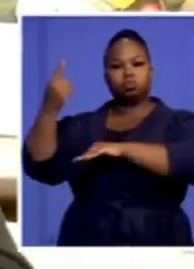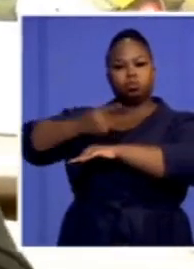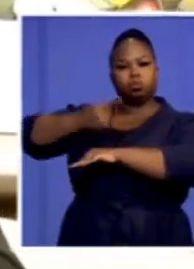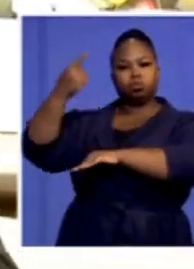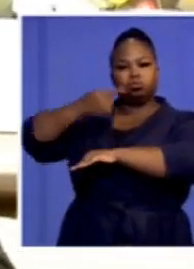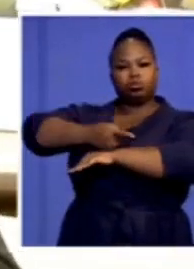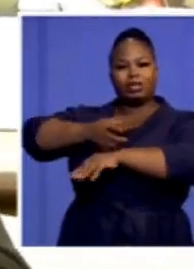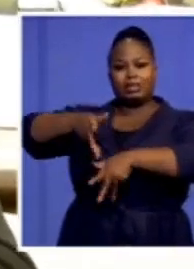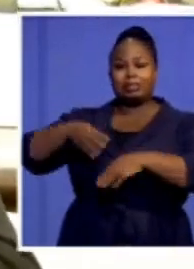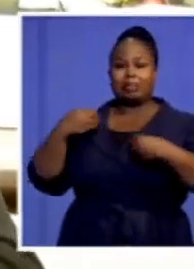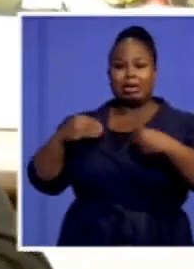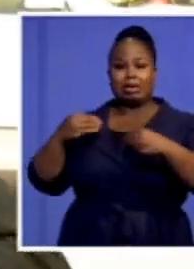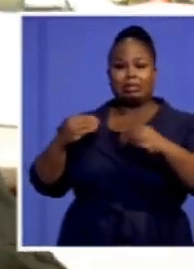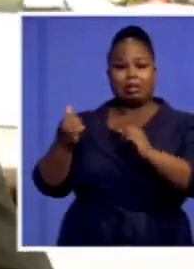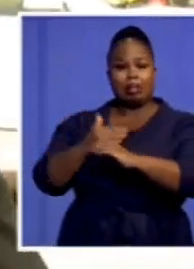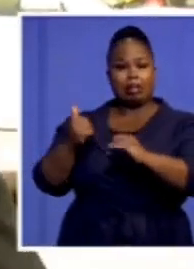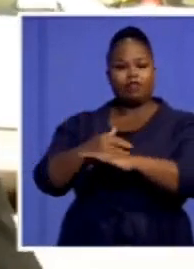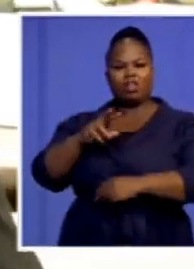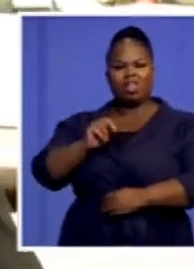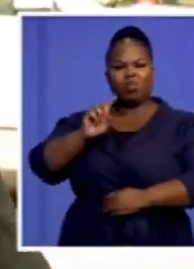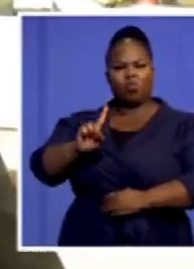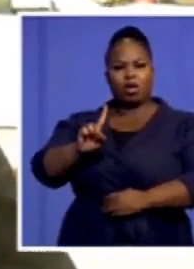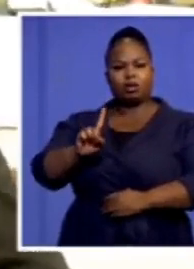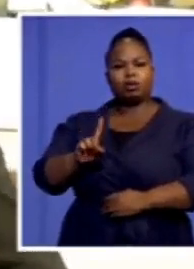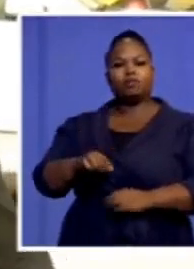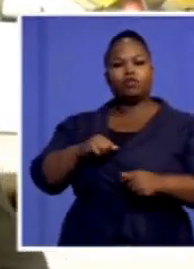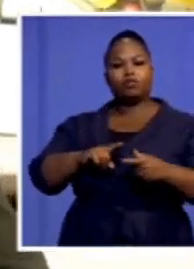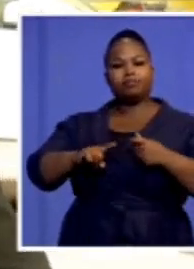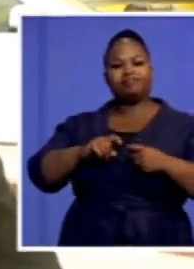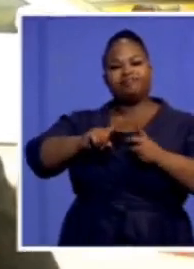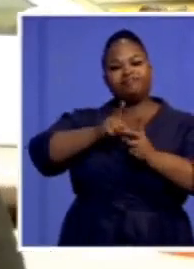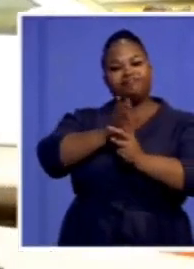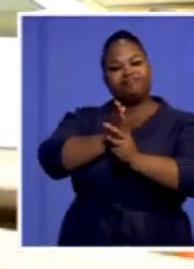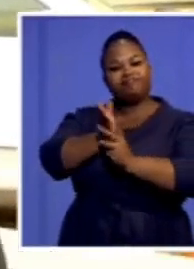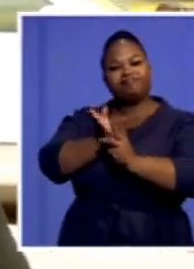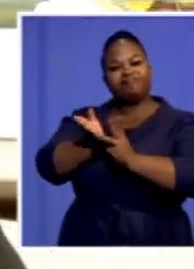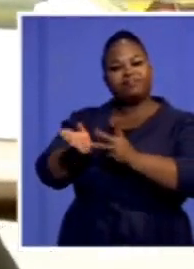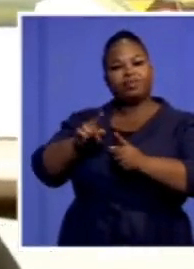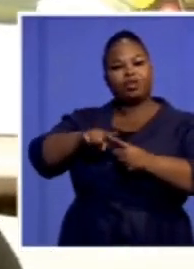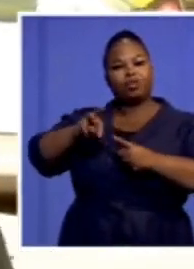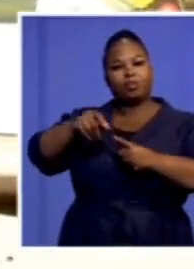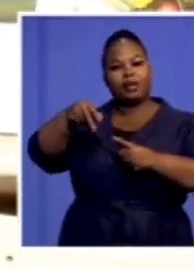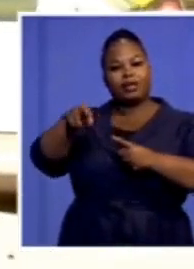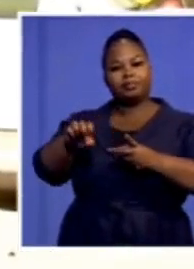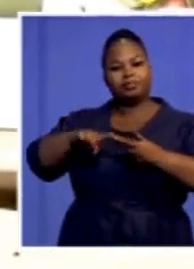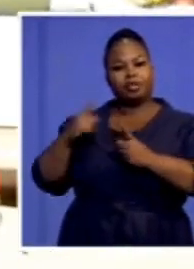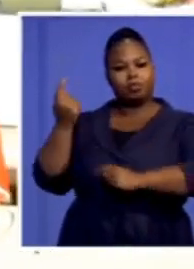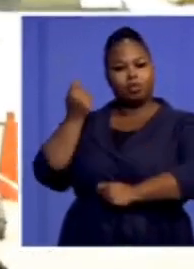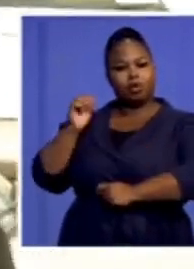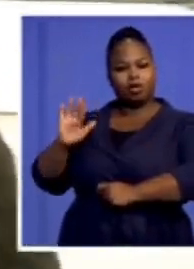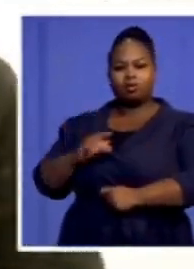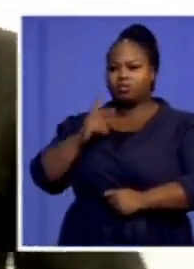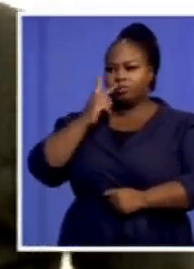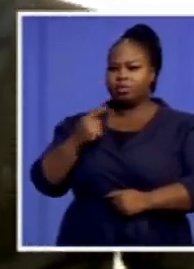the N1 that leads to destinations like Mokopane as well as Polokwane. We have seen from the morning traffic